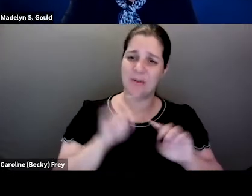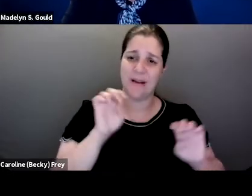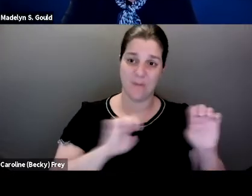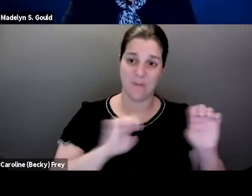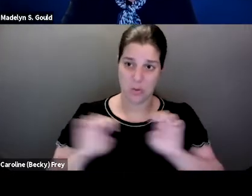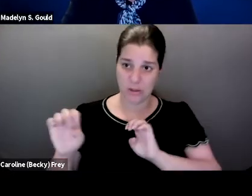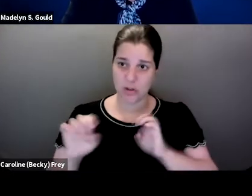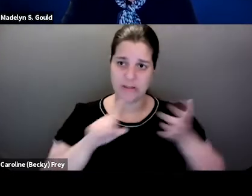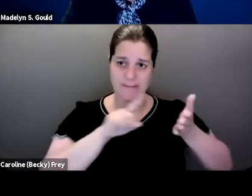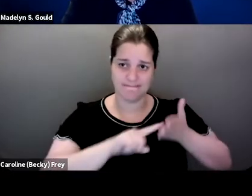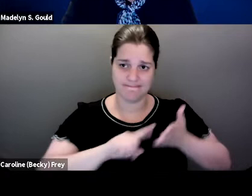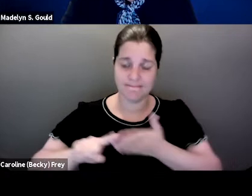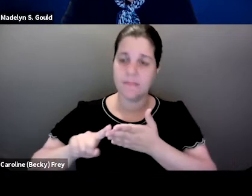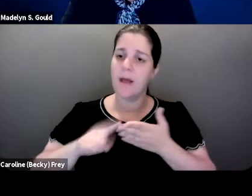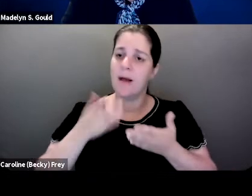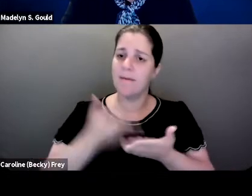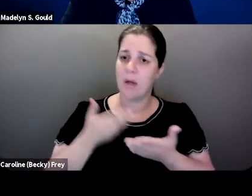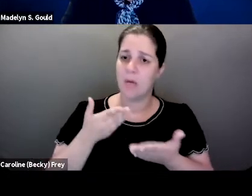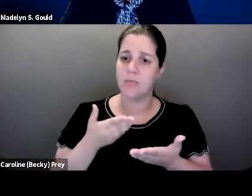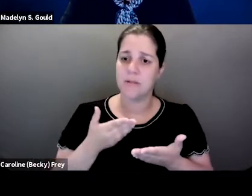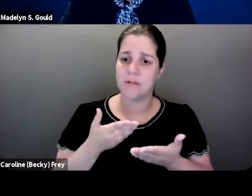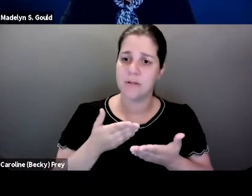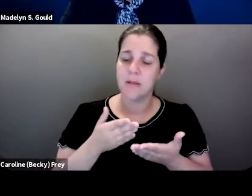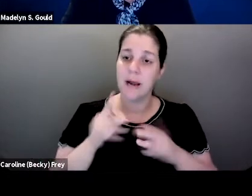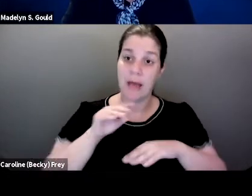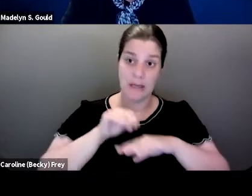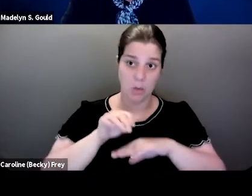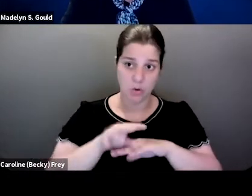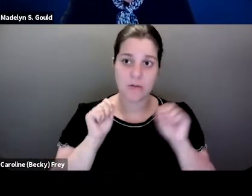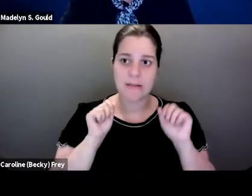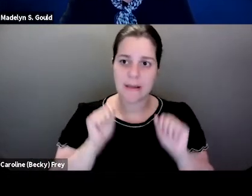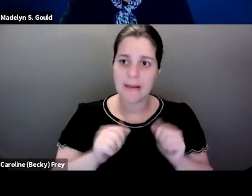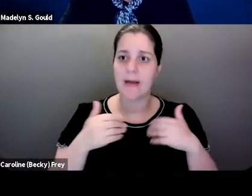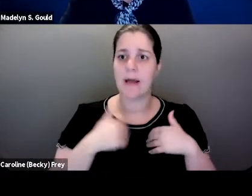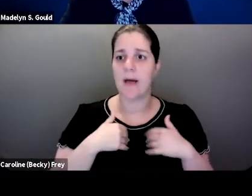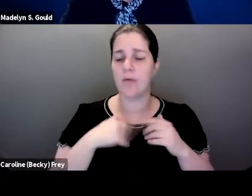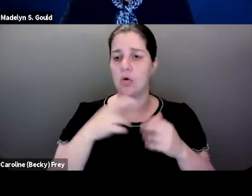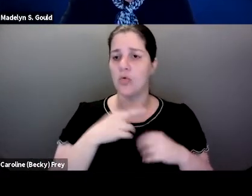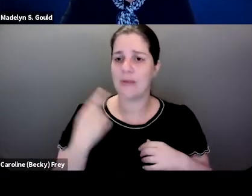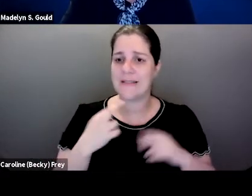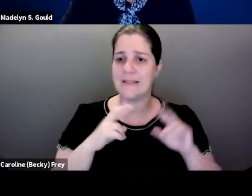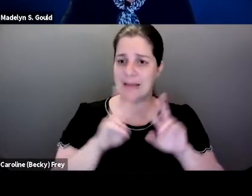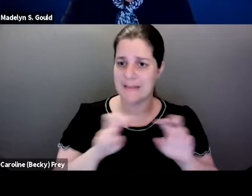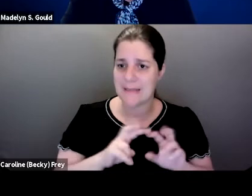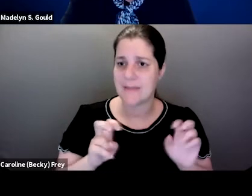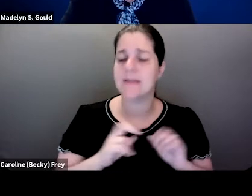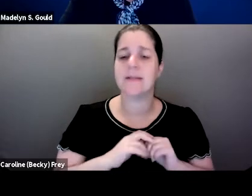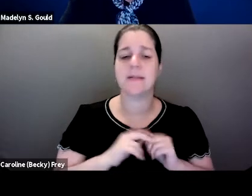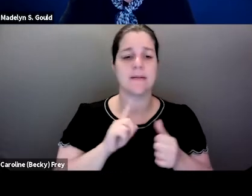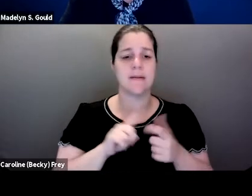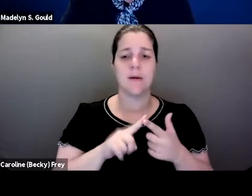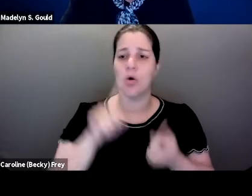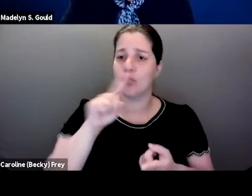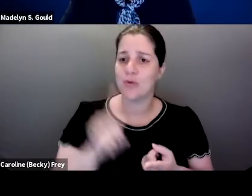have found, that counselors can do suicide risk assessments, can reduce